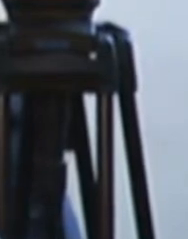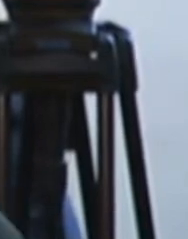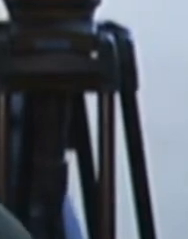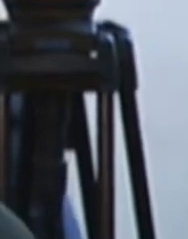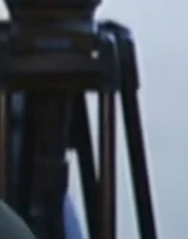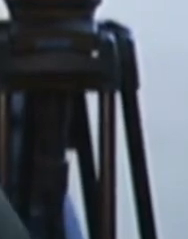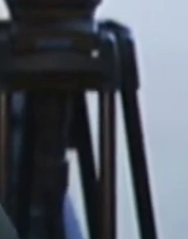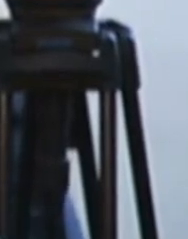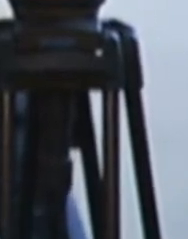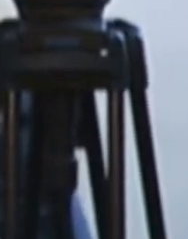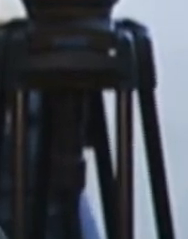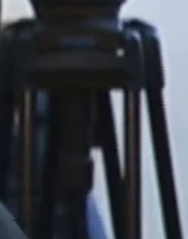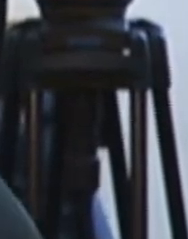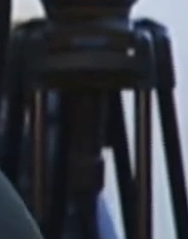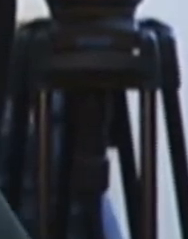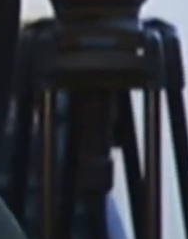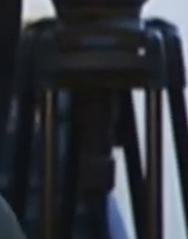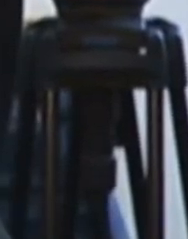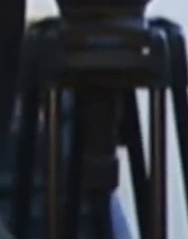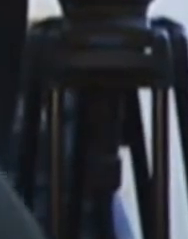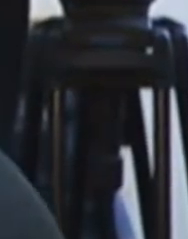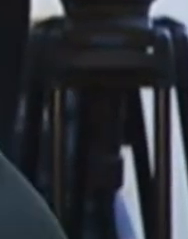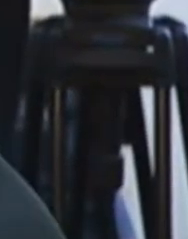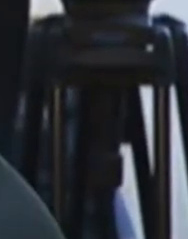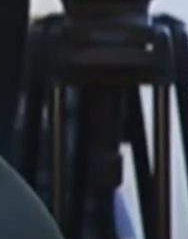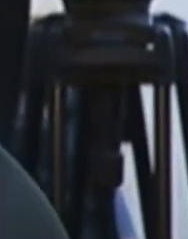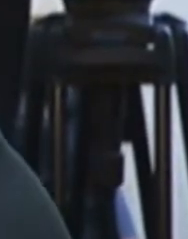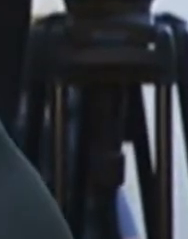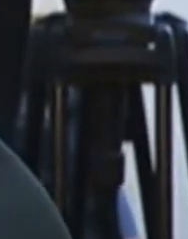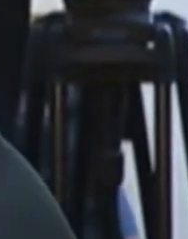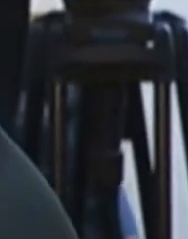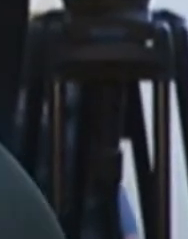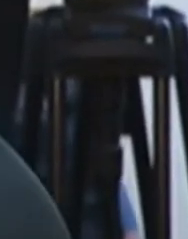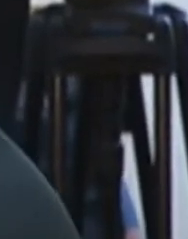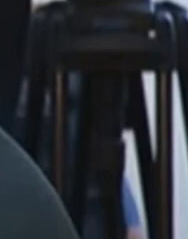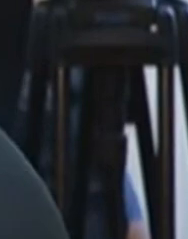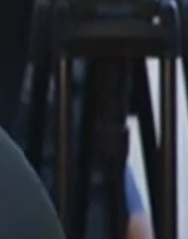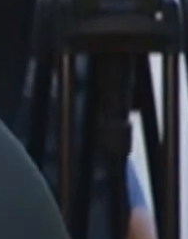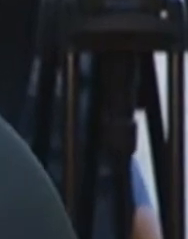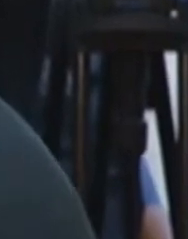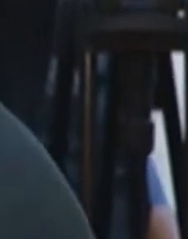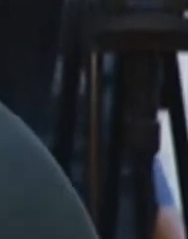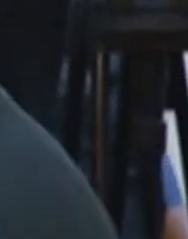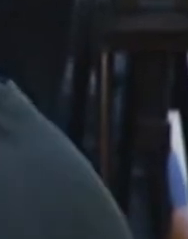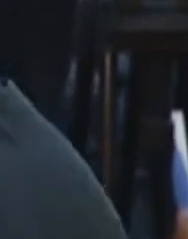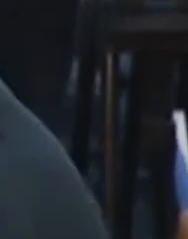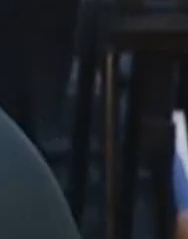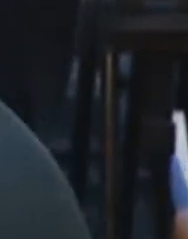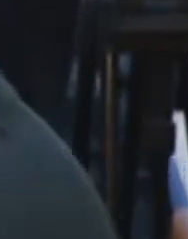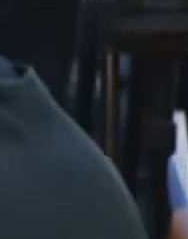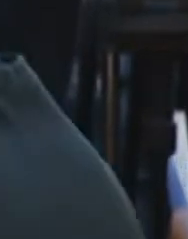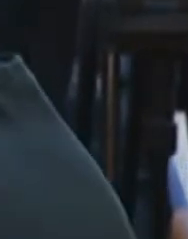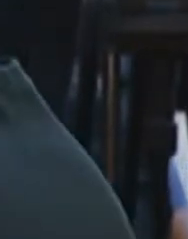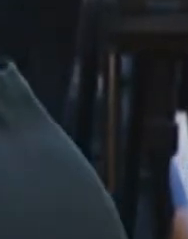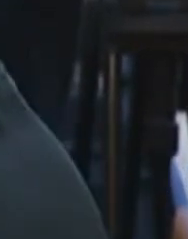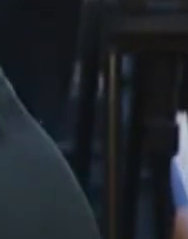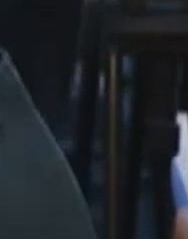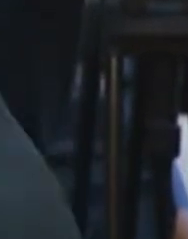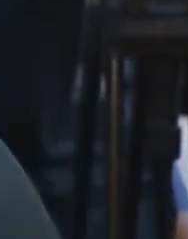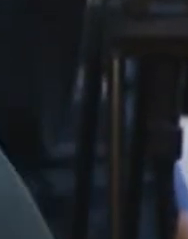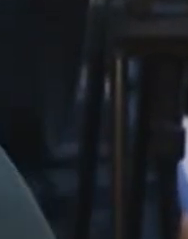of 7 days. And they don't say why the remand of 7 days, when in fact they have onus on them to